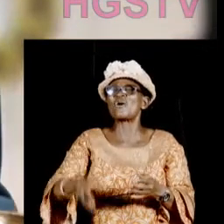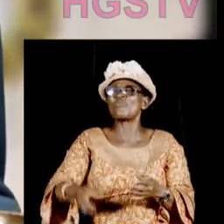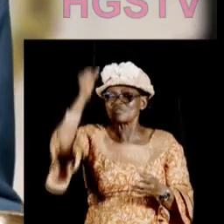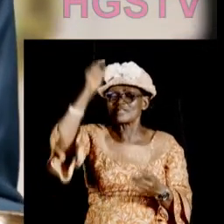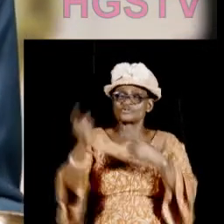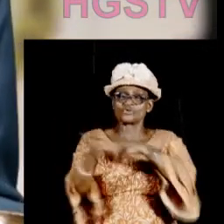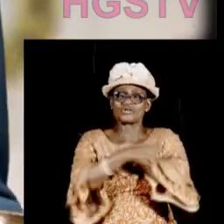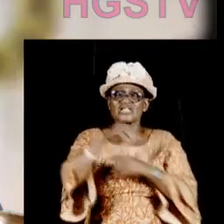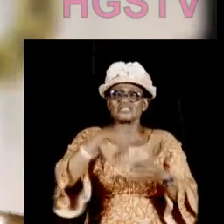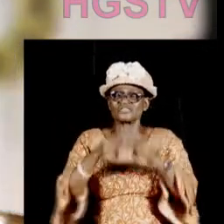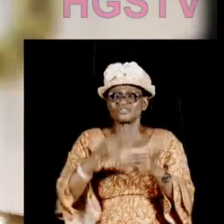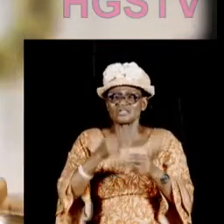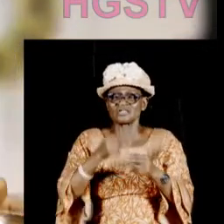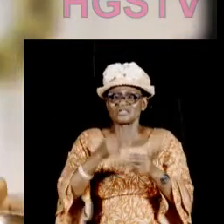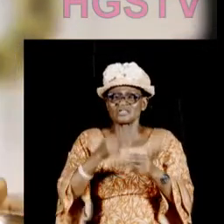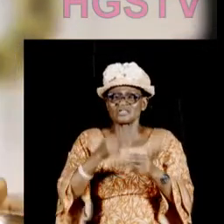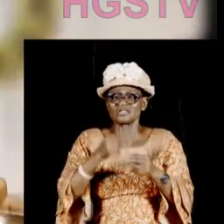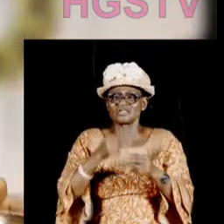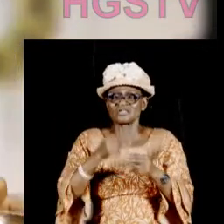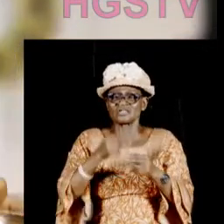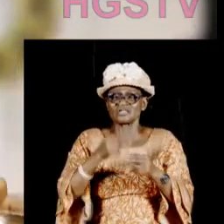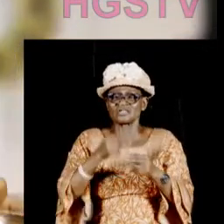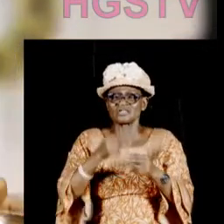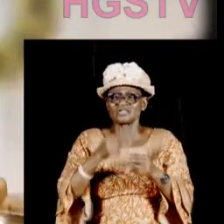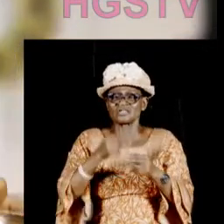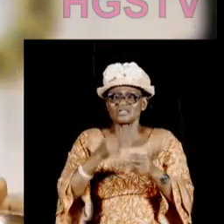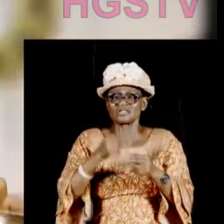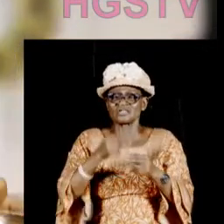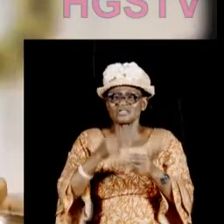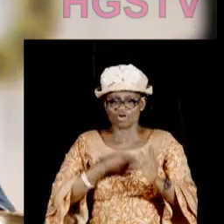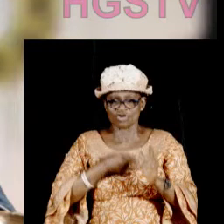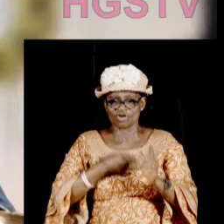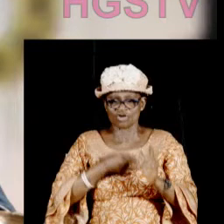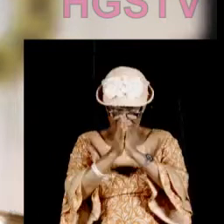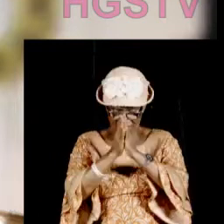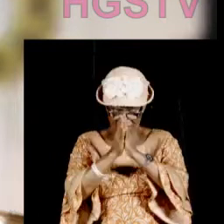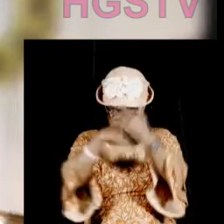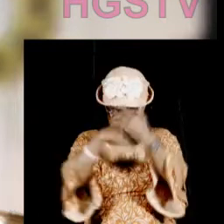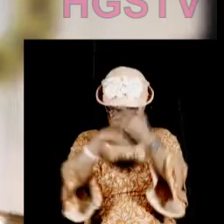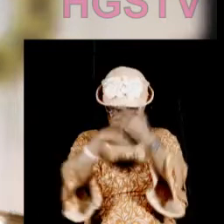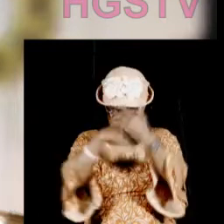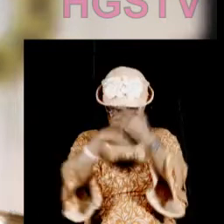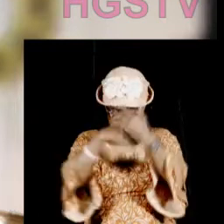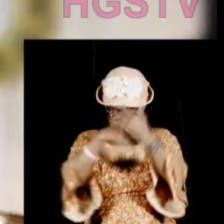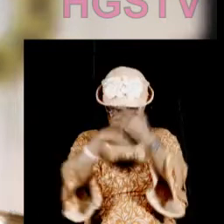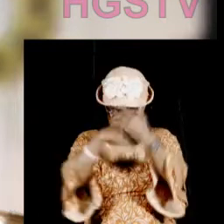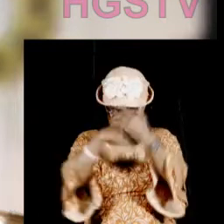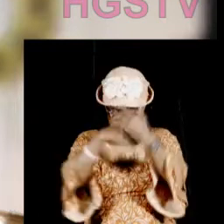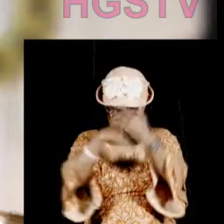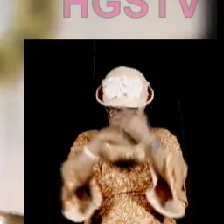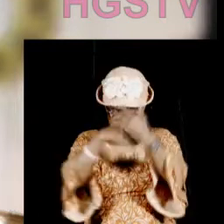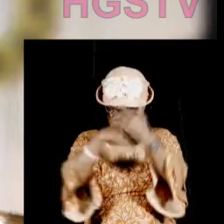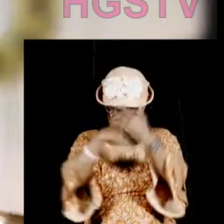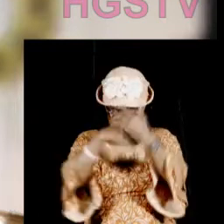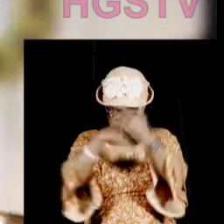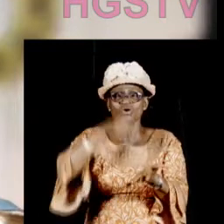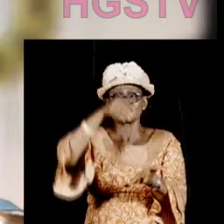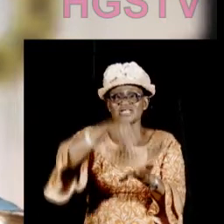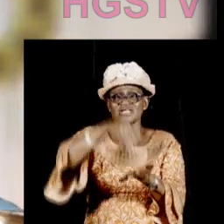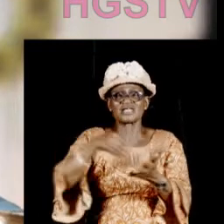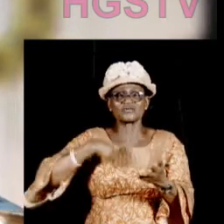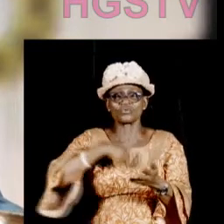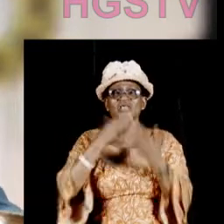name we are prayed. Amen. Kindly let us pray. Heaven bless your name once again. We thank you for your